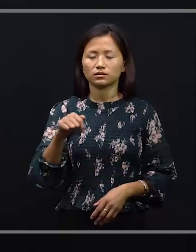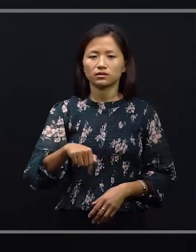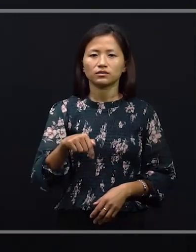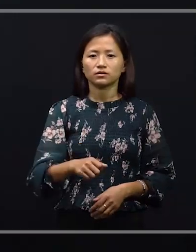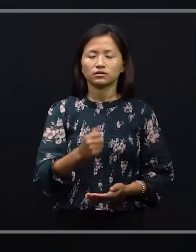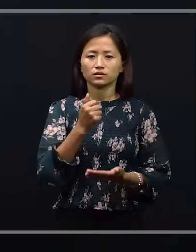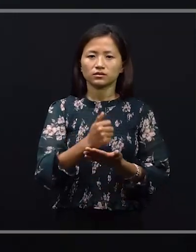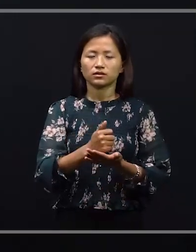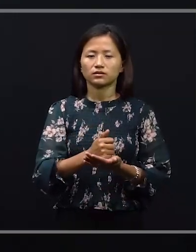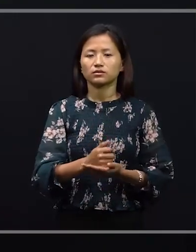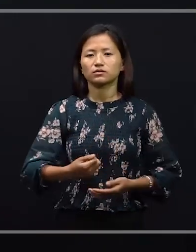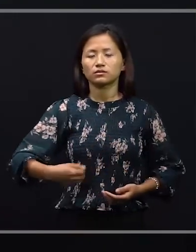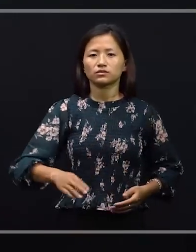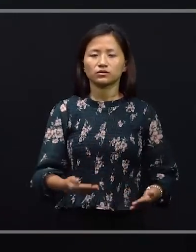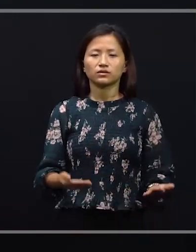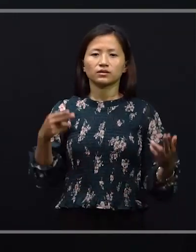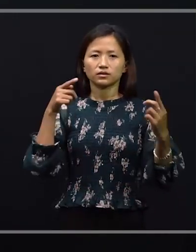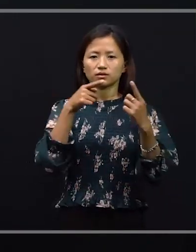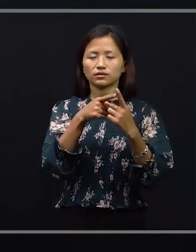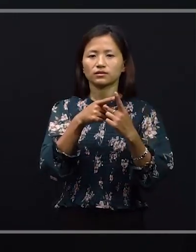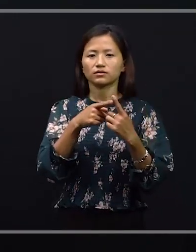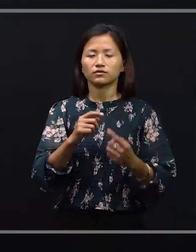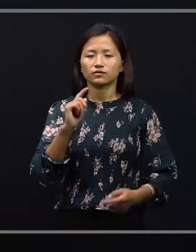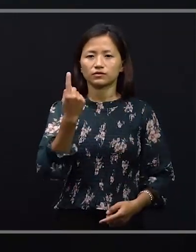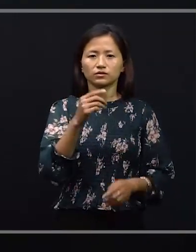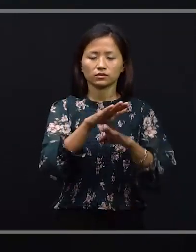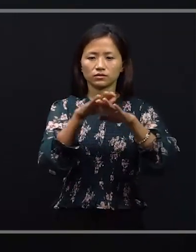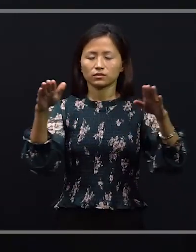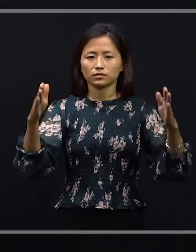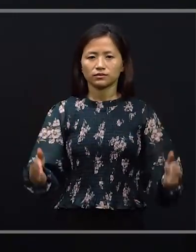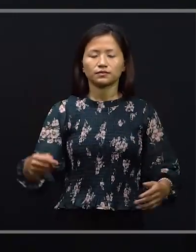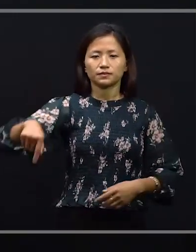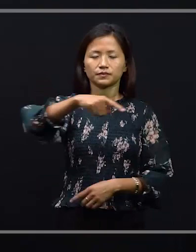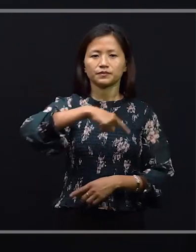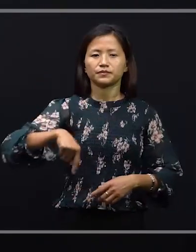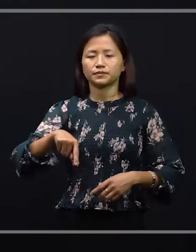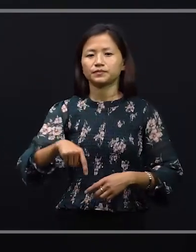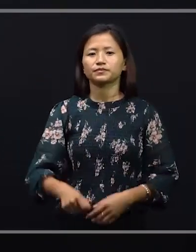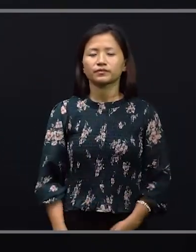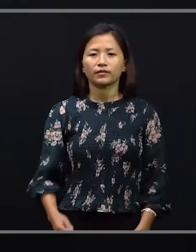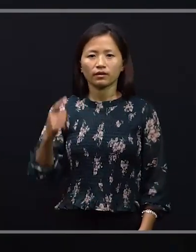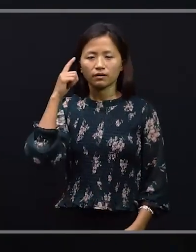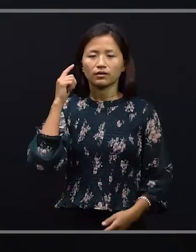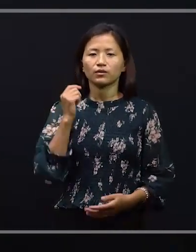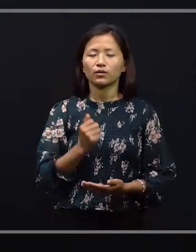Gandhiji decided to go and attend the first round table conference. I hope